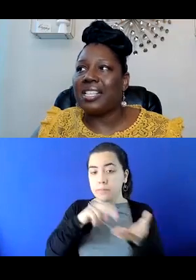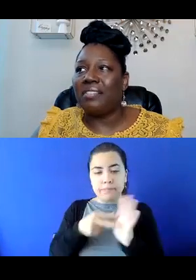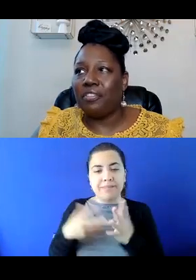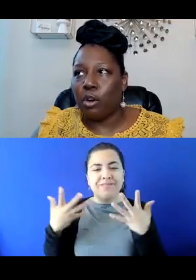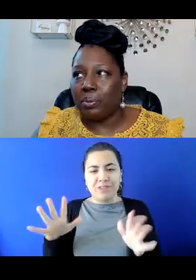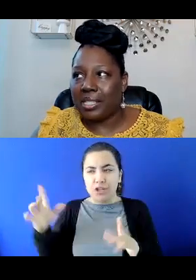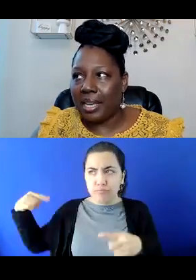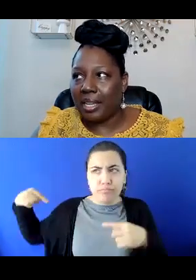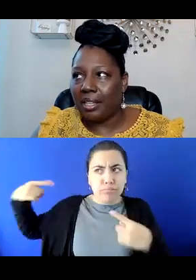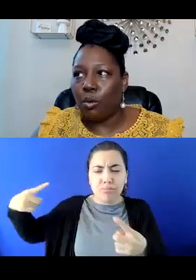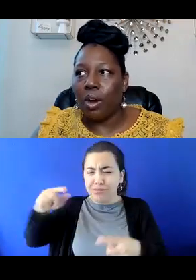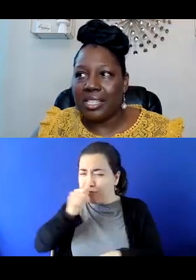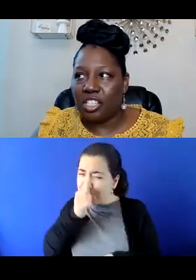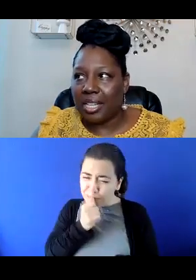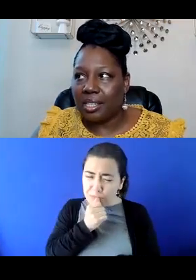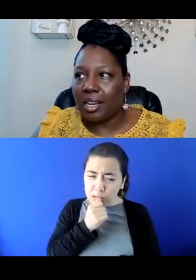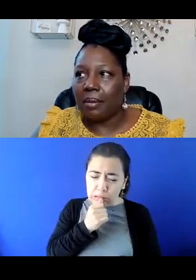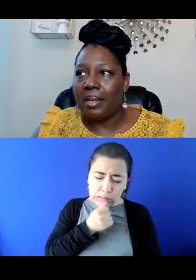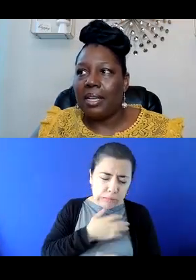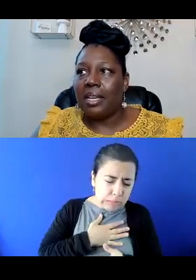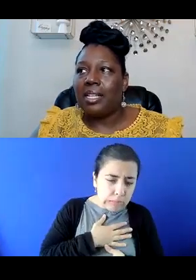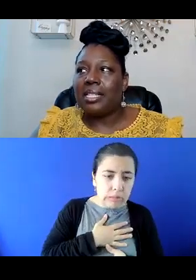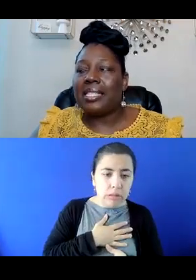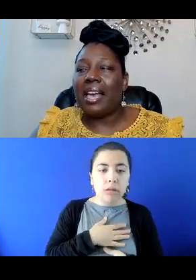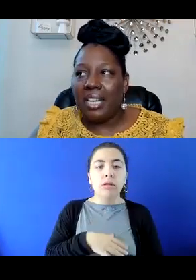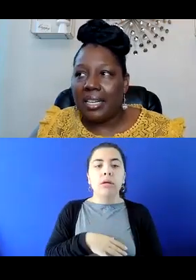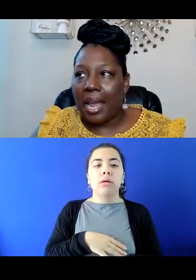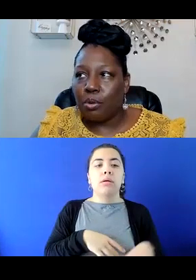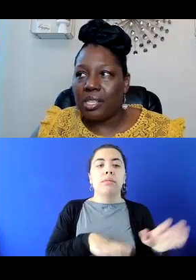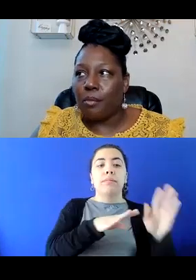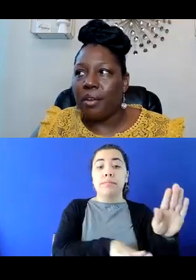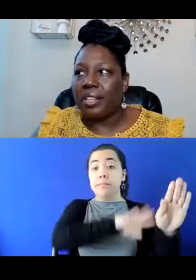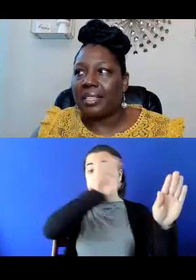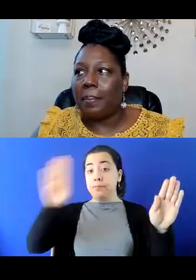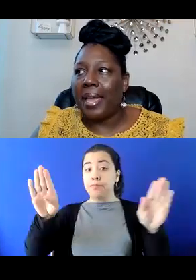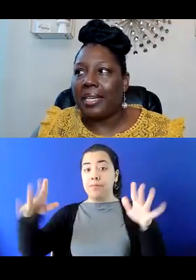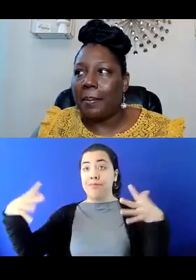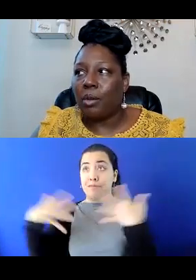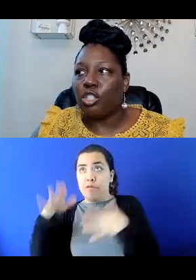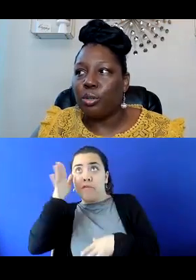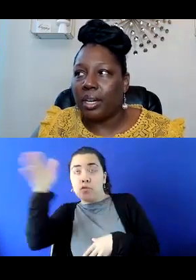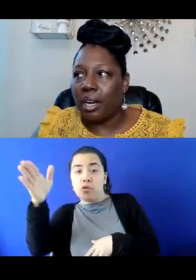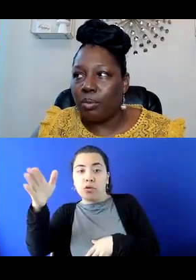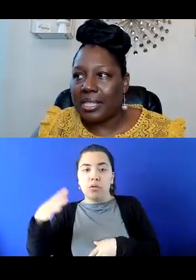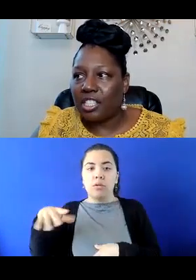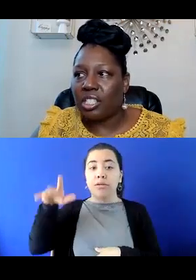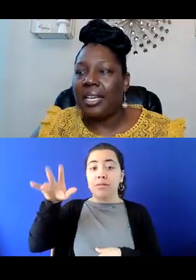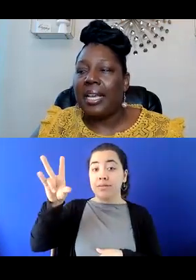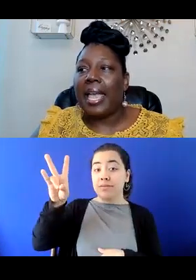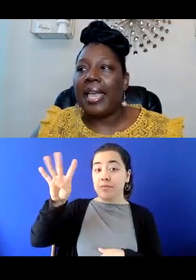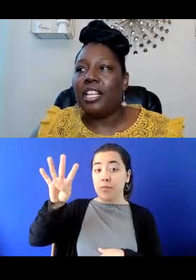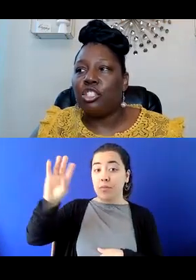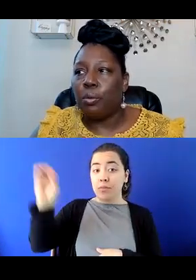future, 74%. The worst is yet to come. 79% worry that the pandemic will trigger a